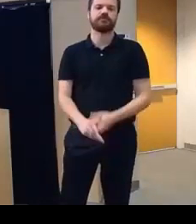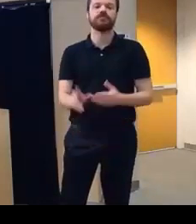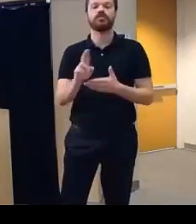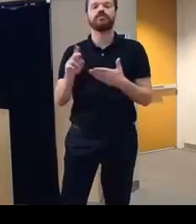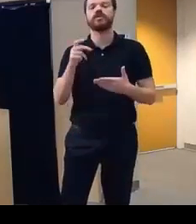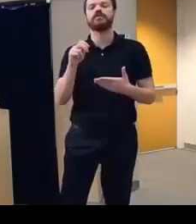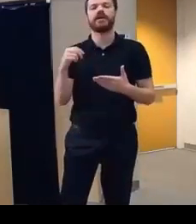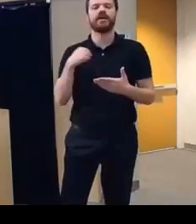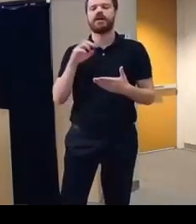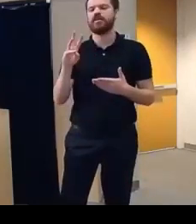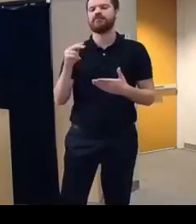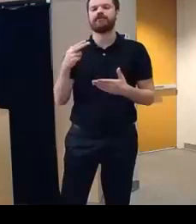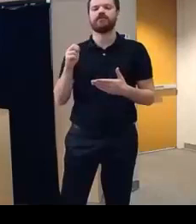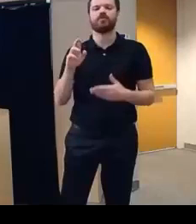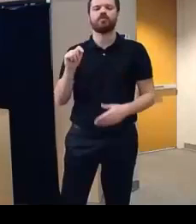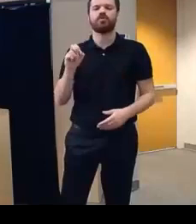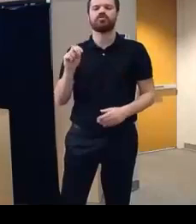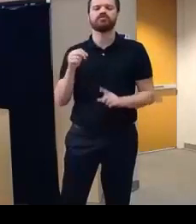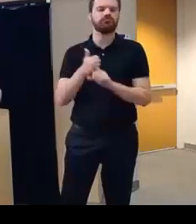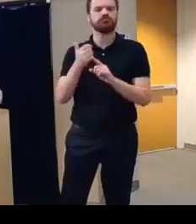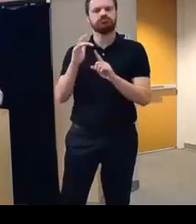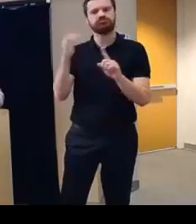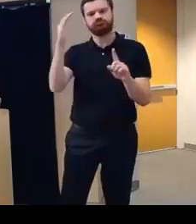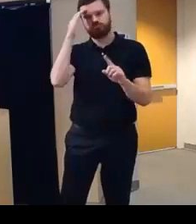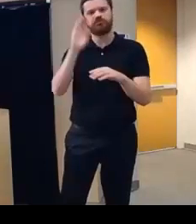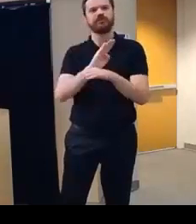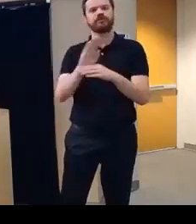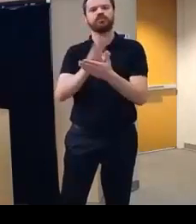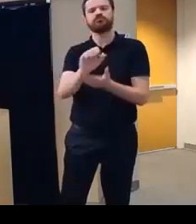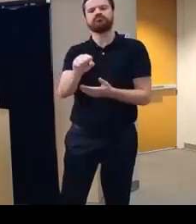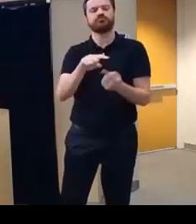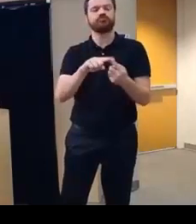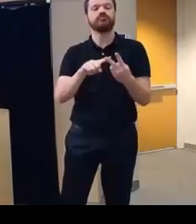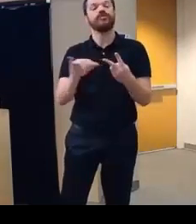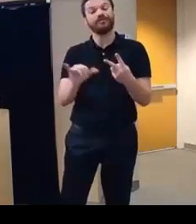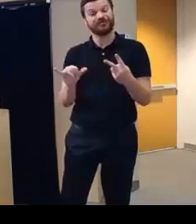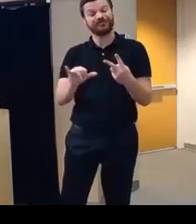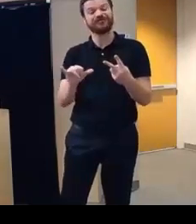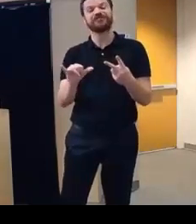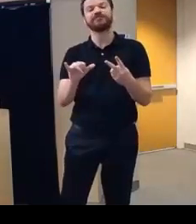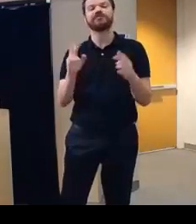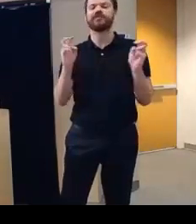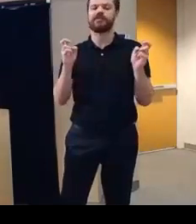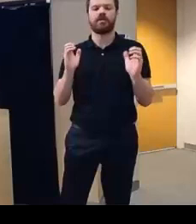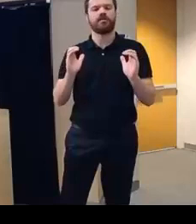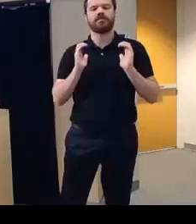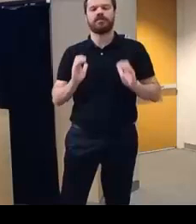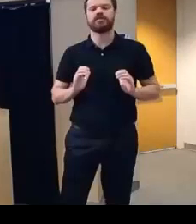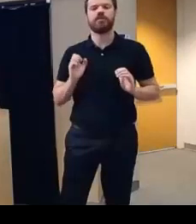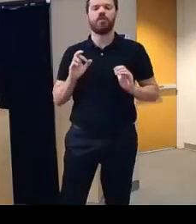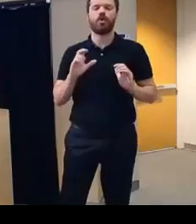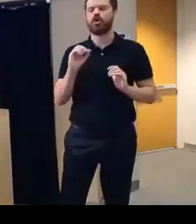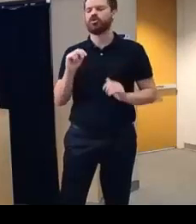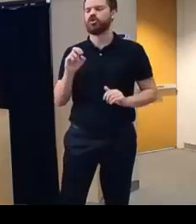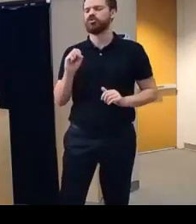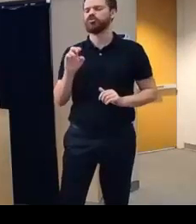of Pennsylvania called Wharton, which is well known for its business school, but they also do a lot of work in what they call customer or